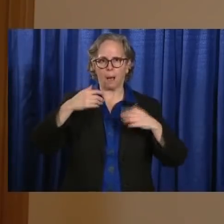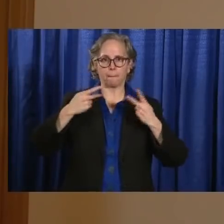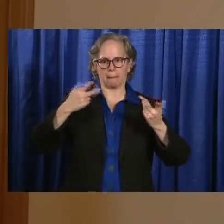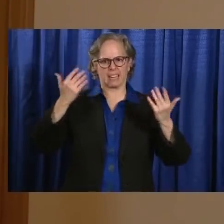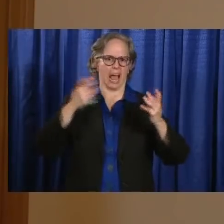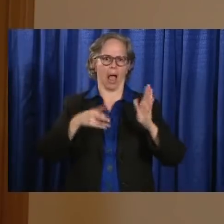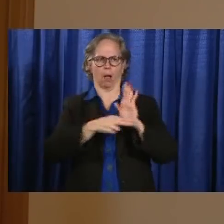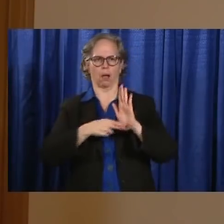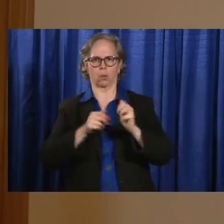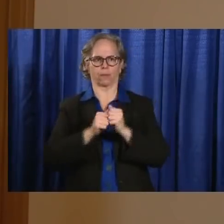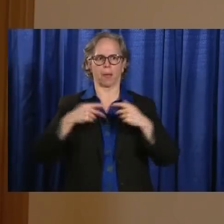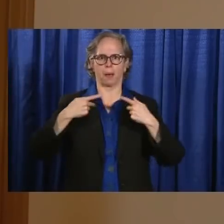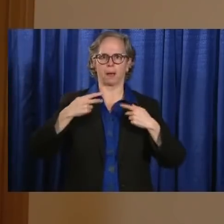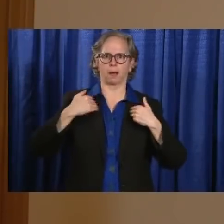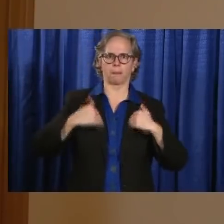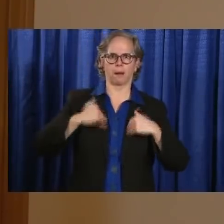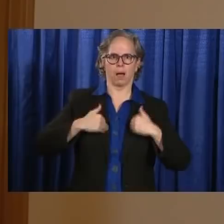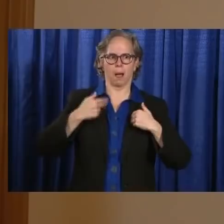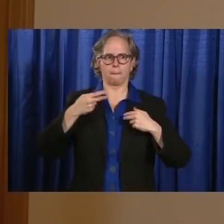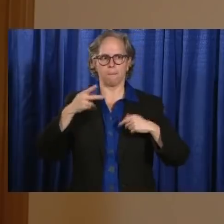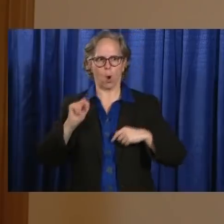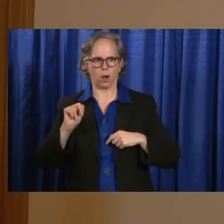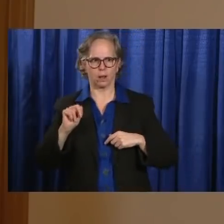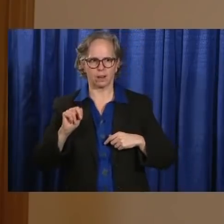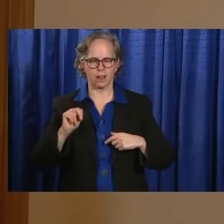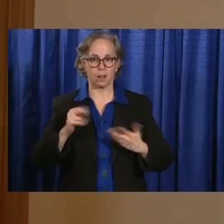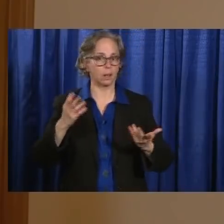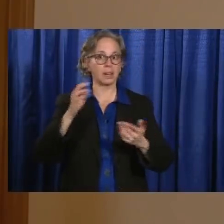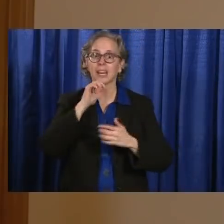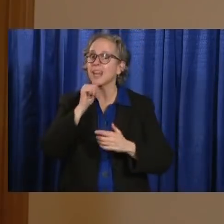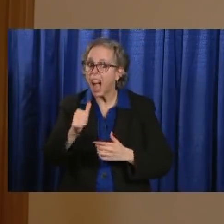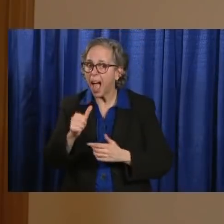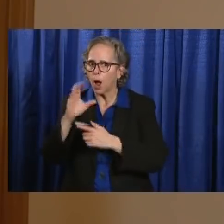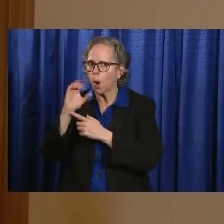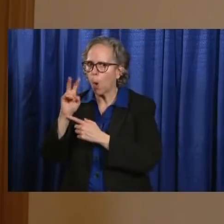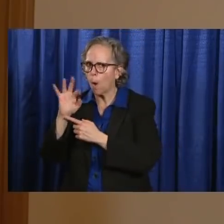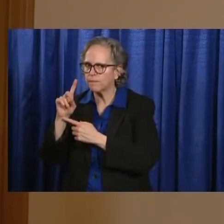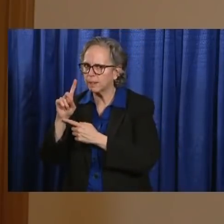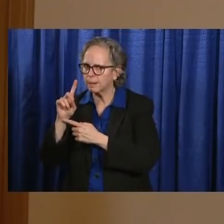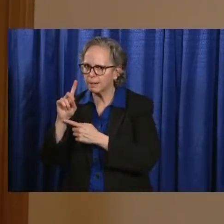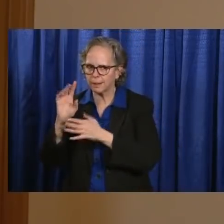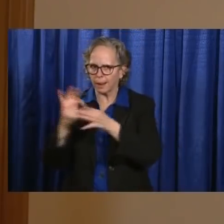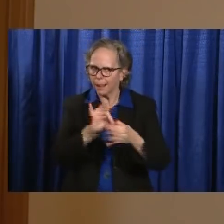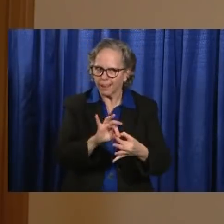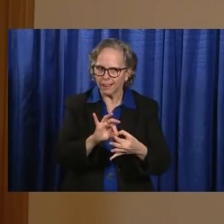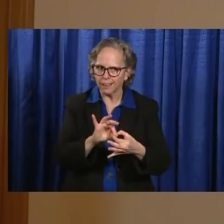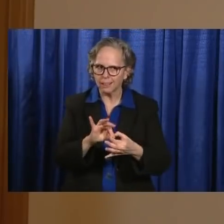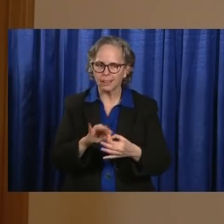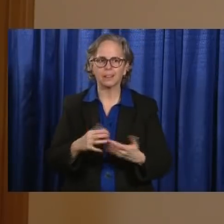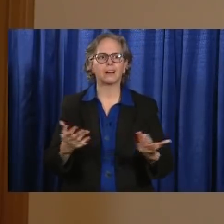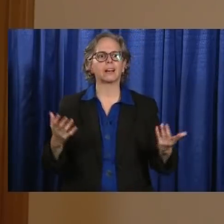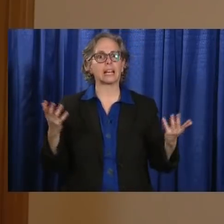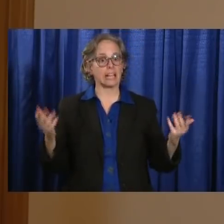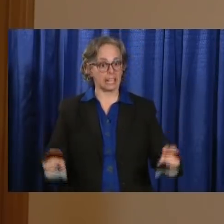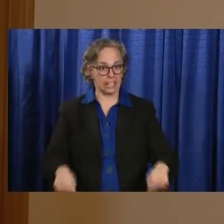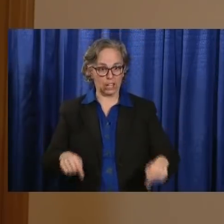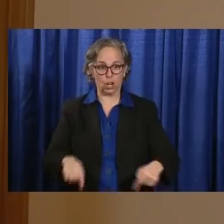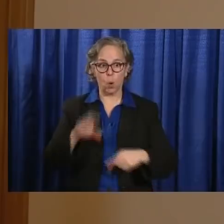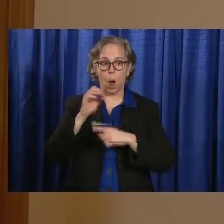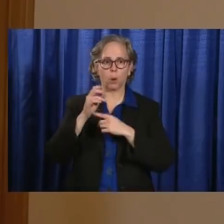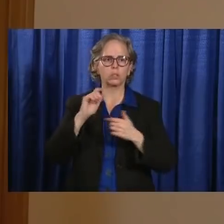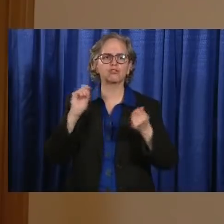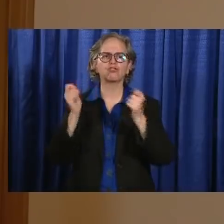data. We've changed the way we register deaths in Ohio for COVID, so that's changing. We're looking at people on vents and